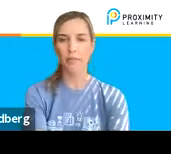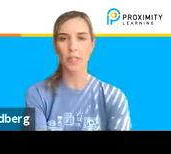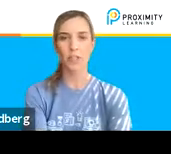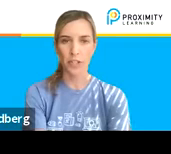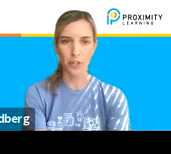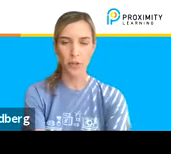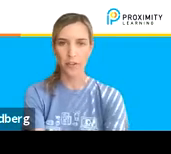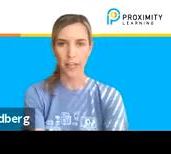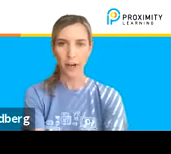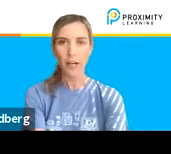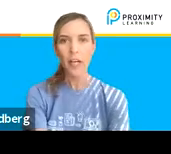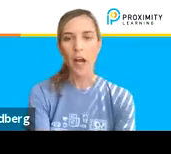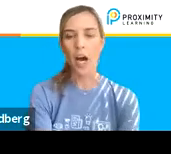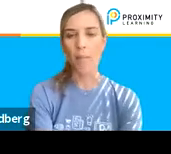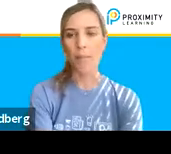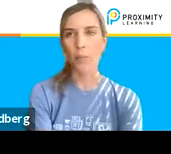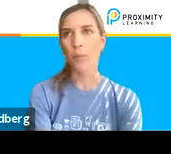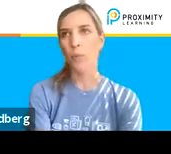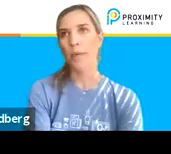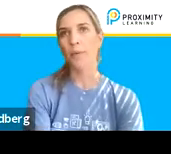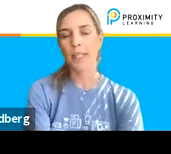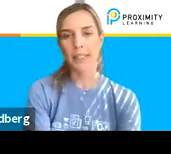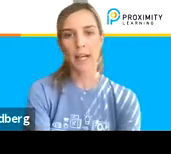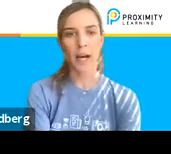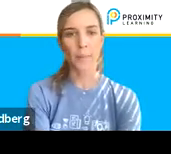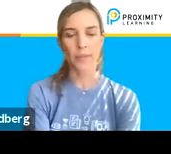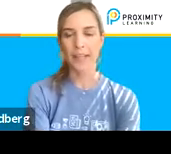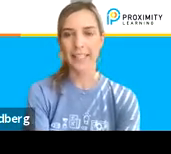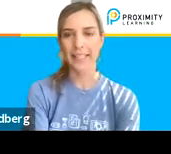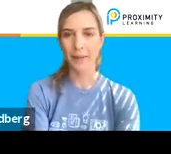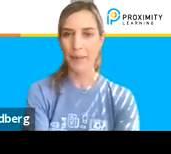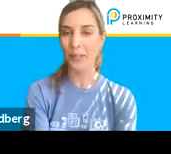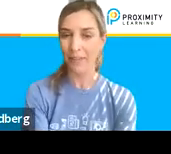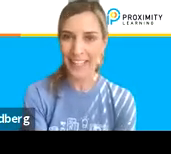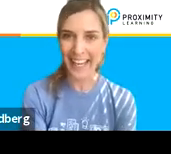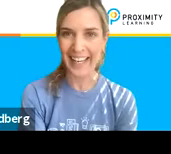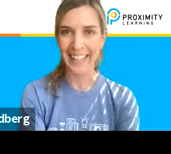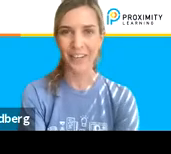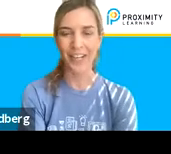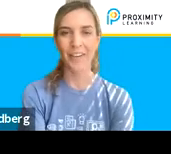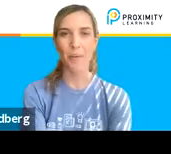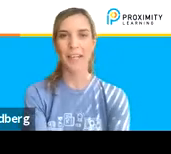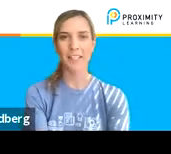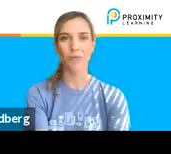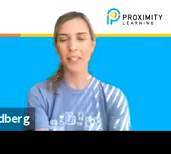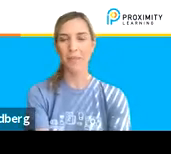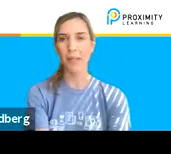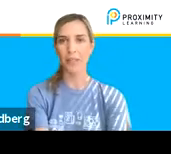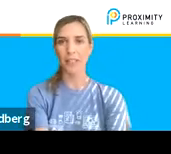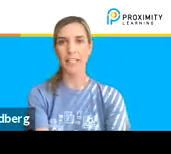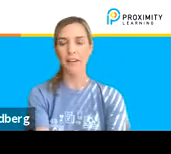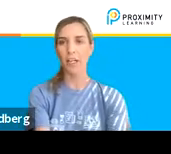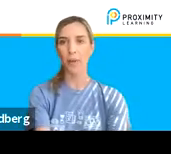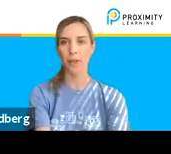of restructure over there. But we meet with these people every day, and they're kind of helping us really to